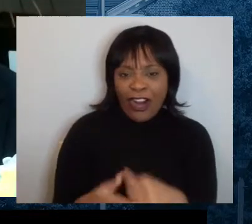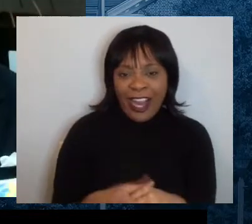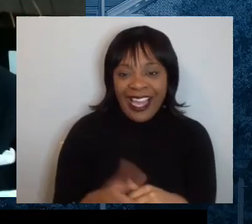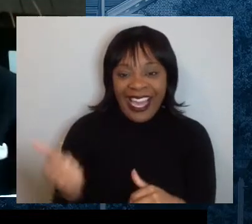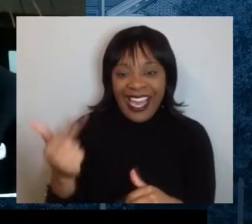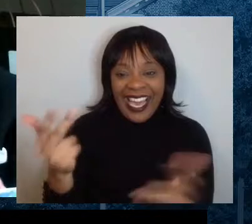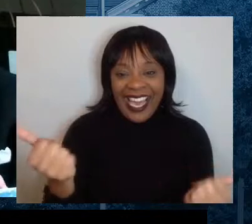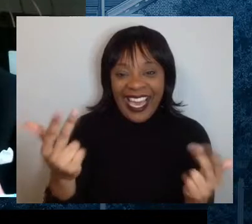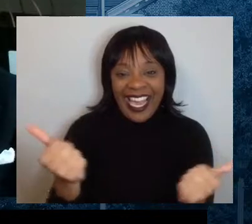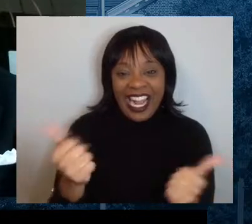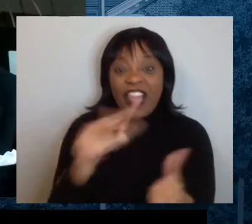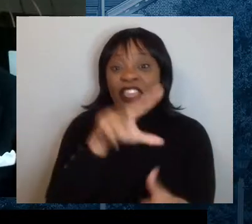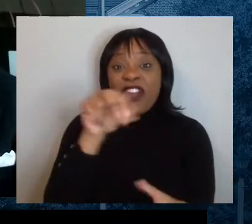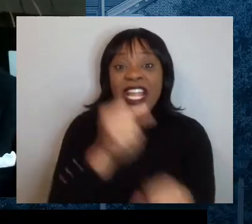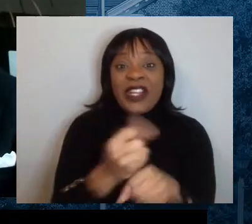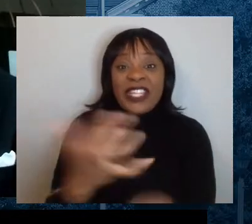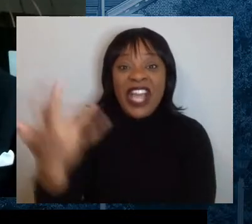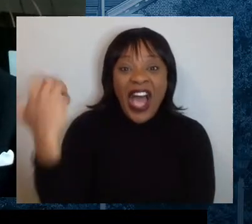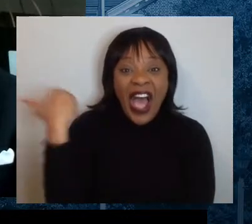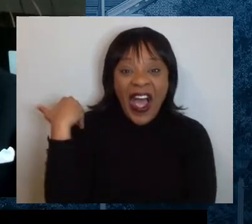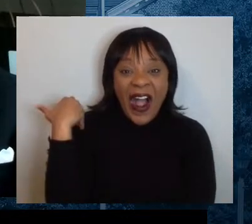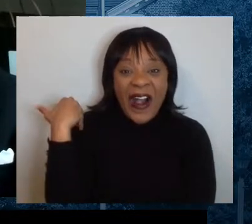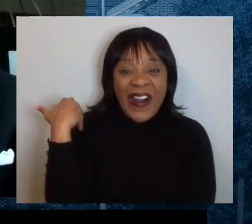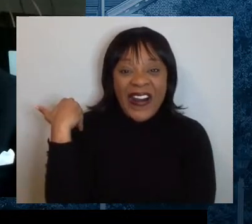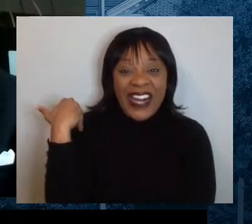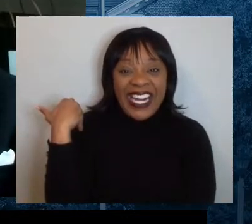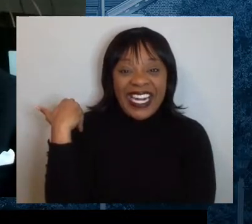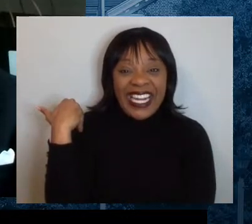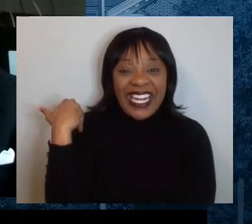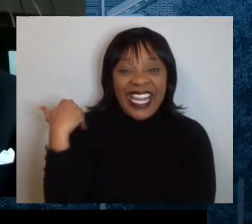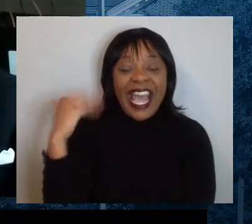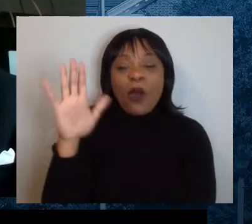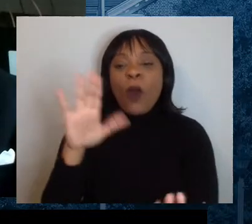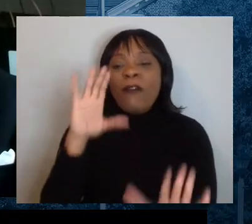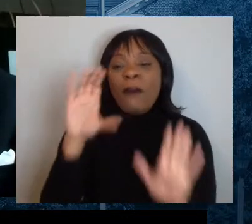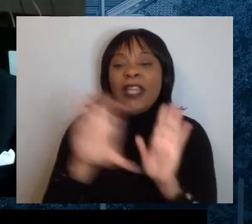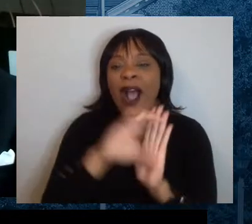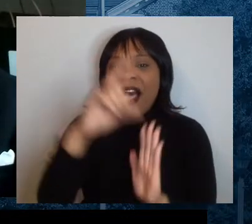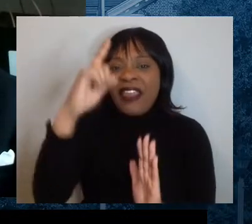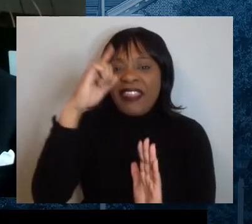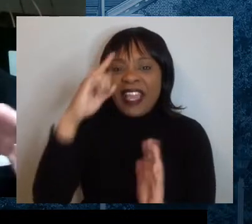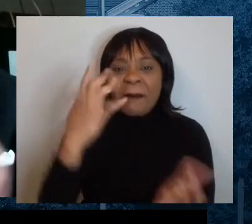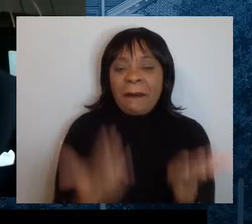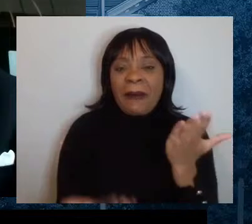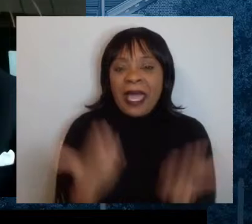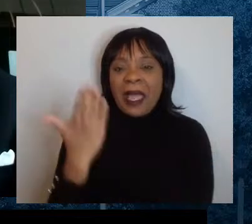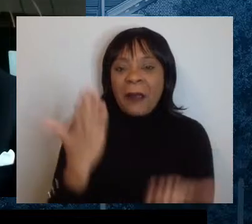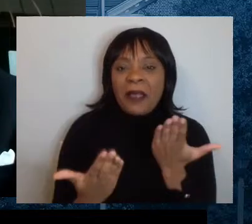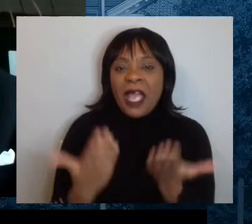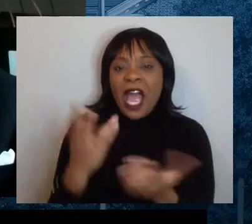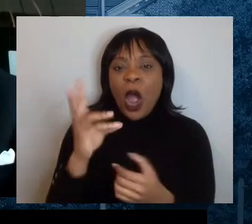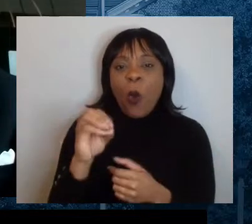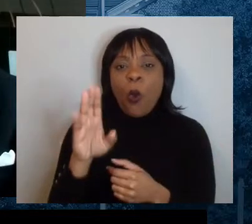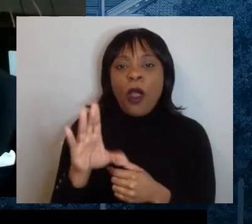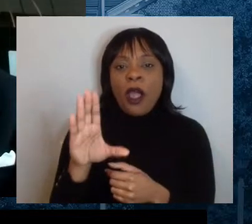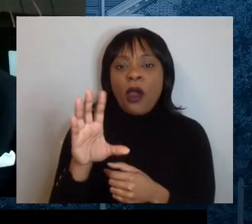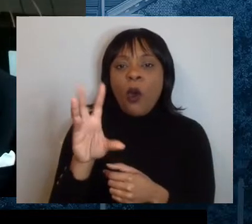30-some years ago. In a great picture, I think maybe at Woodburn, probably before that.